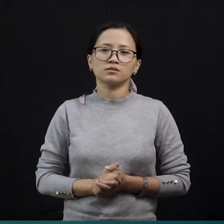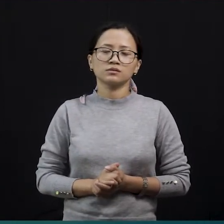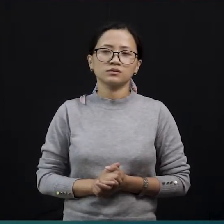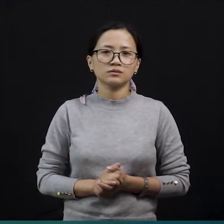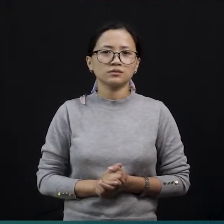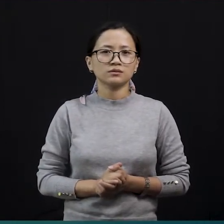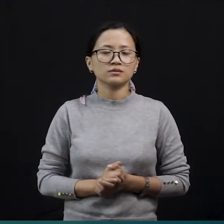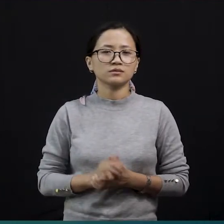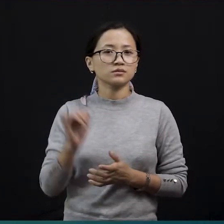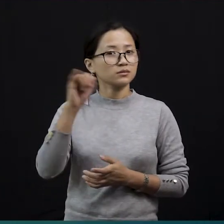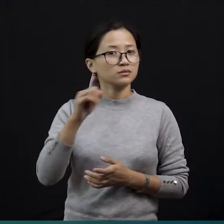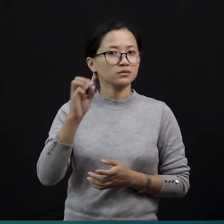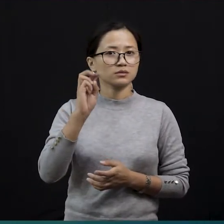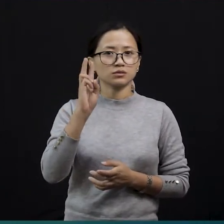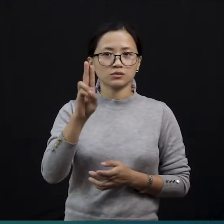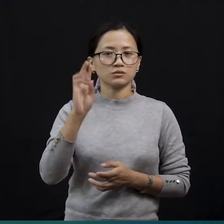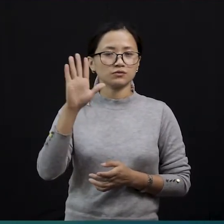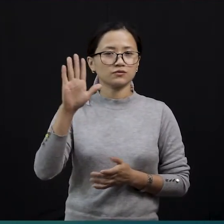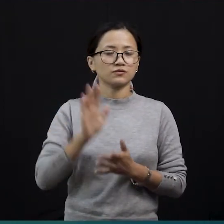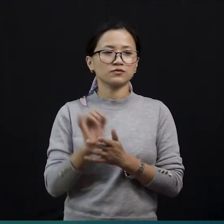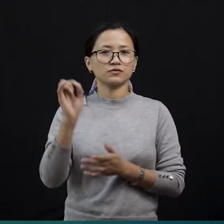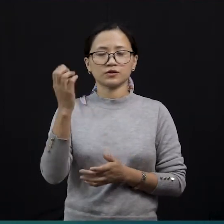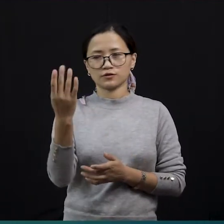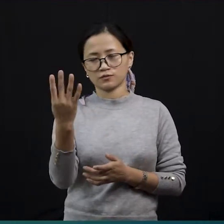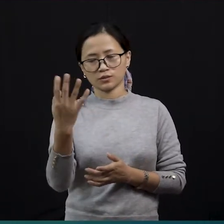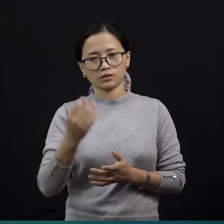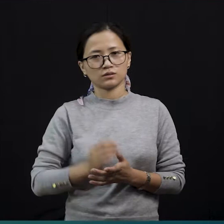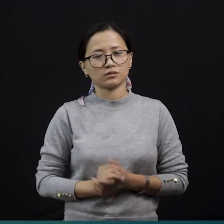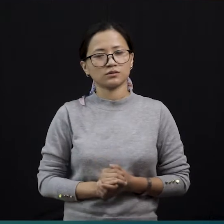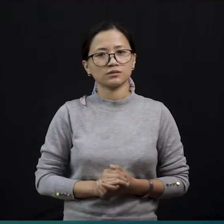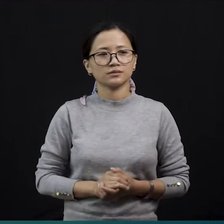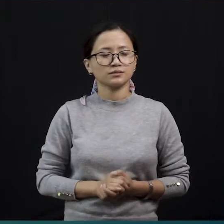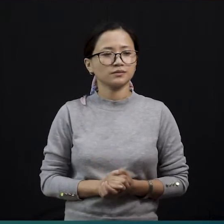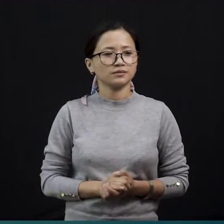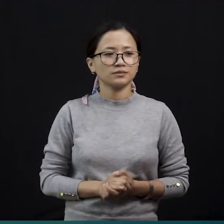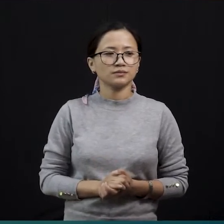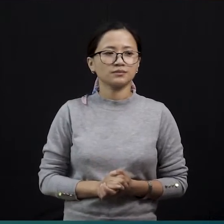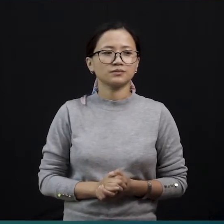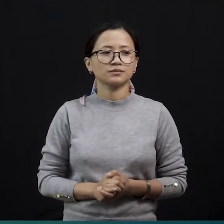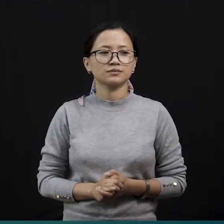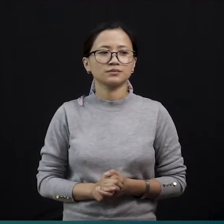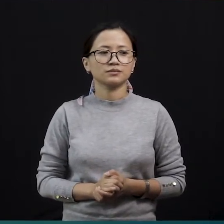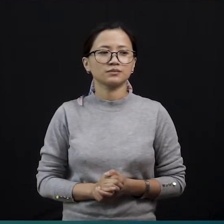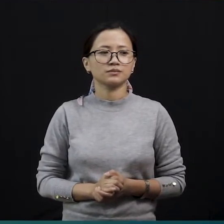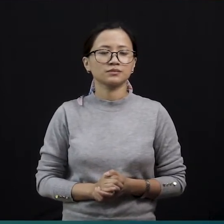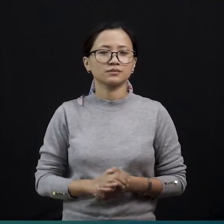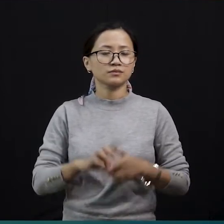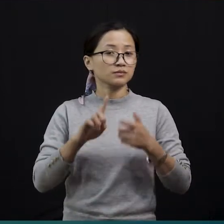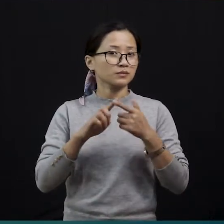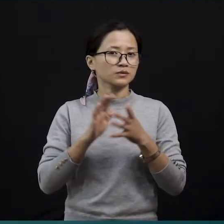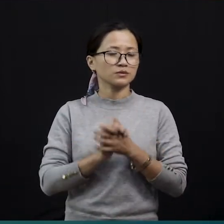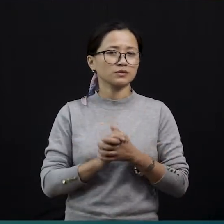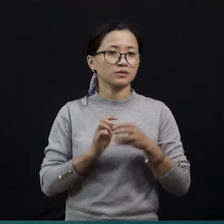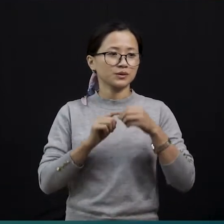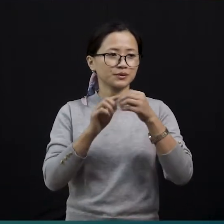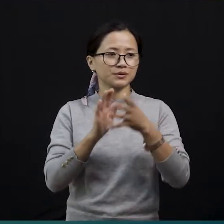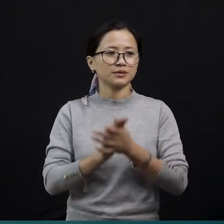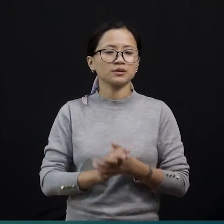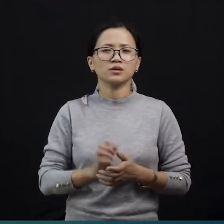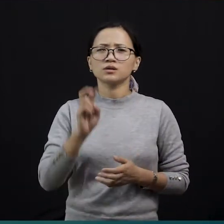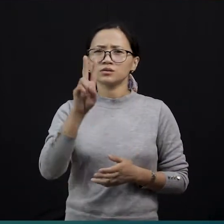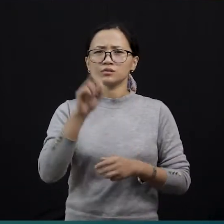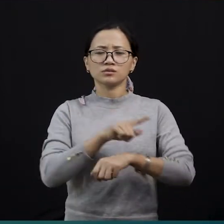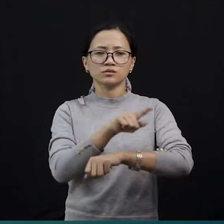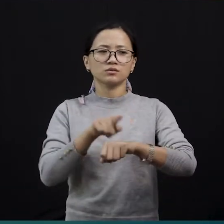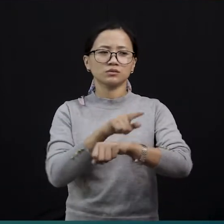Will give you 625 minutes, right? Then you have another one now. See here, what it